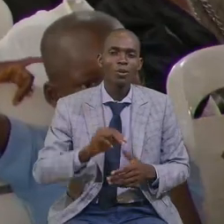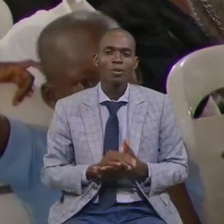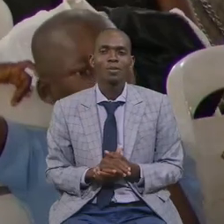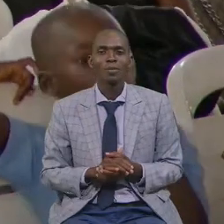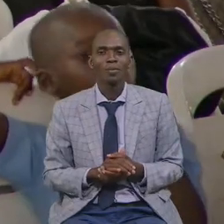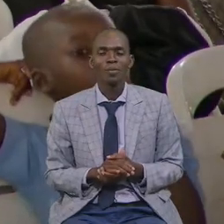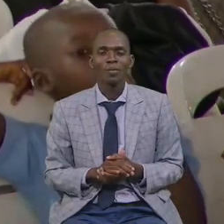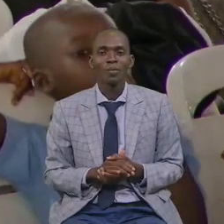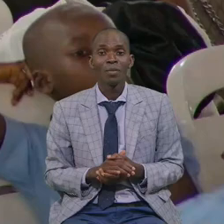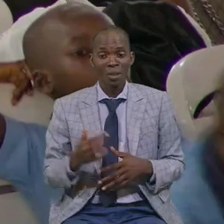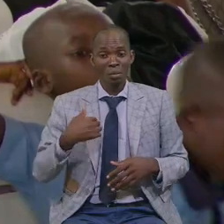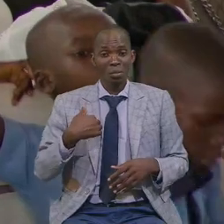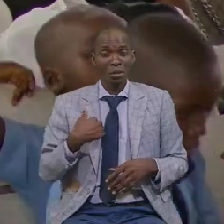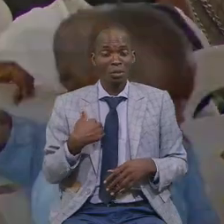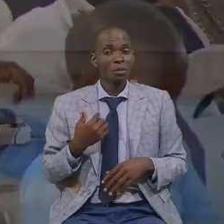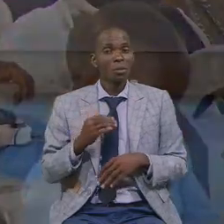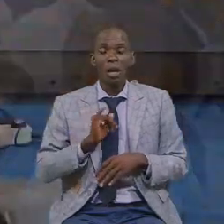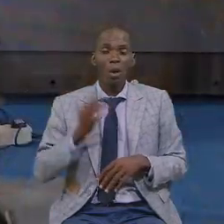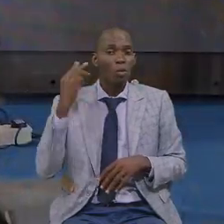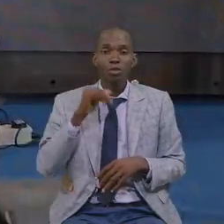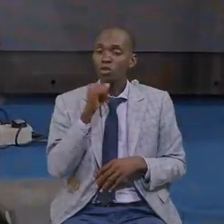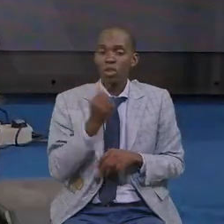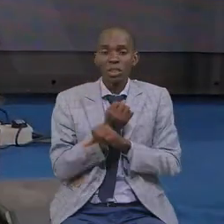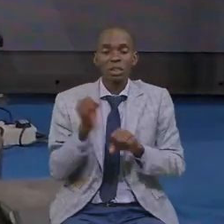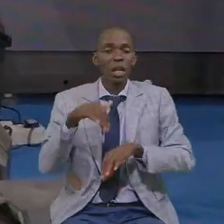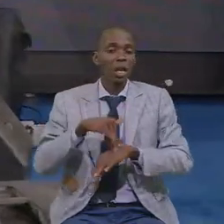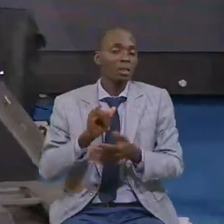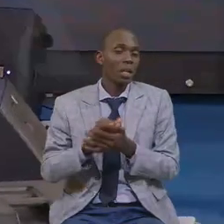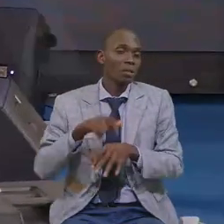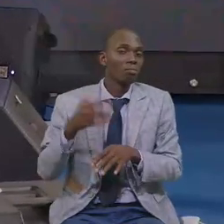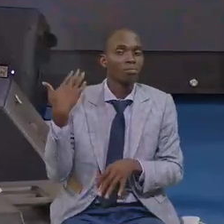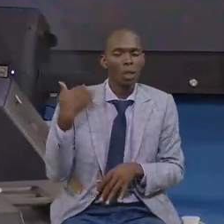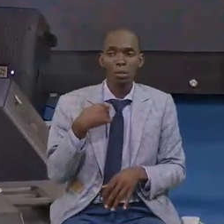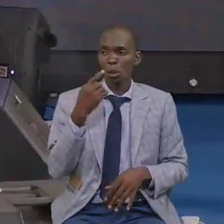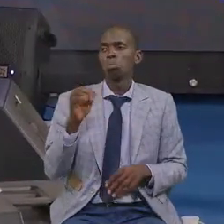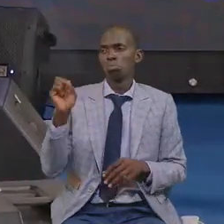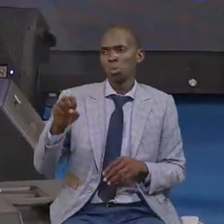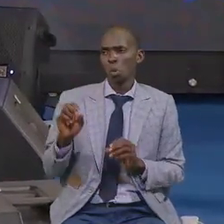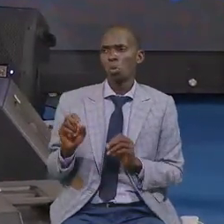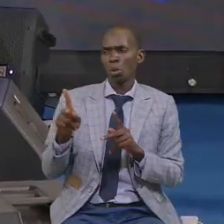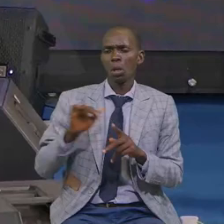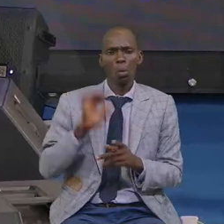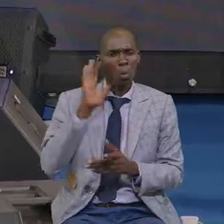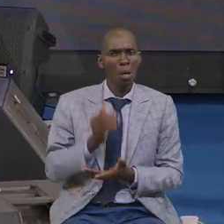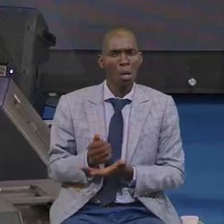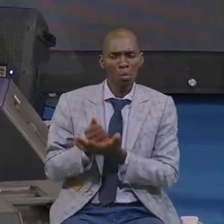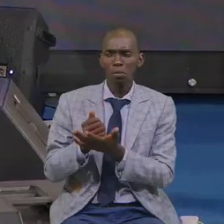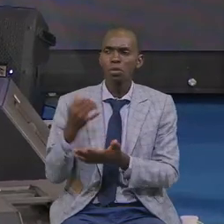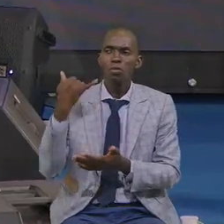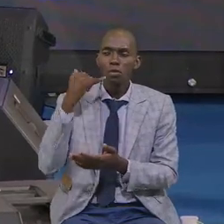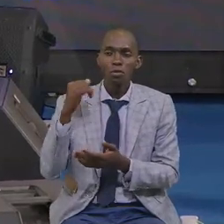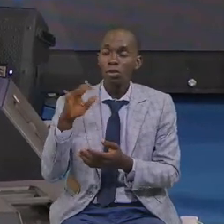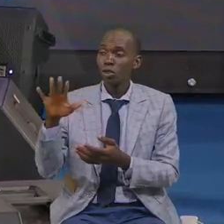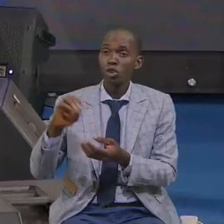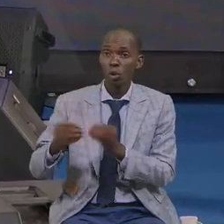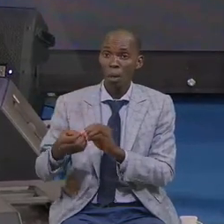But I didn't know, I wasn't born again at that time. And I said, all right, I'll do it for you. And I got his number and I went